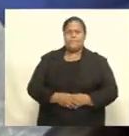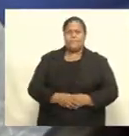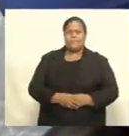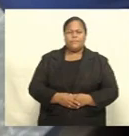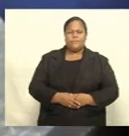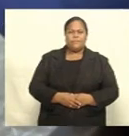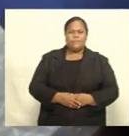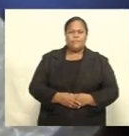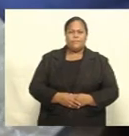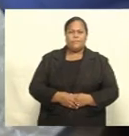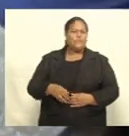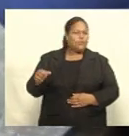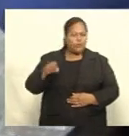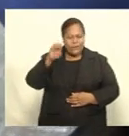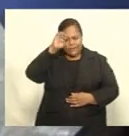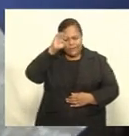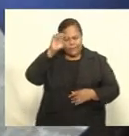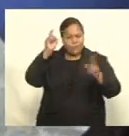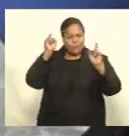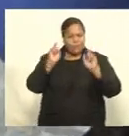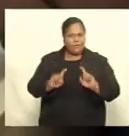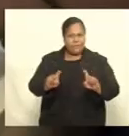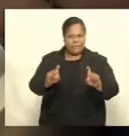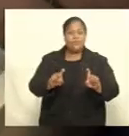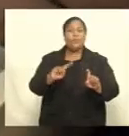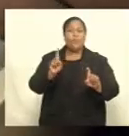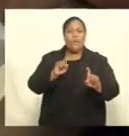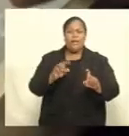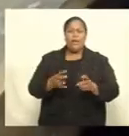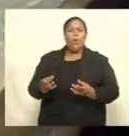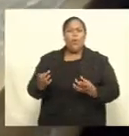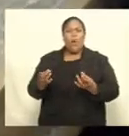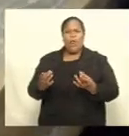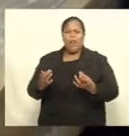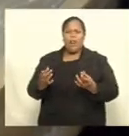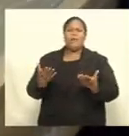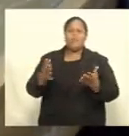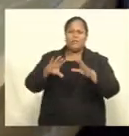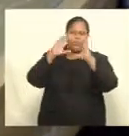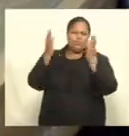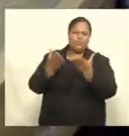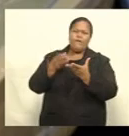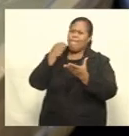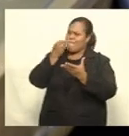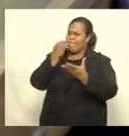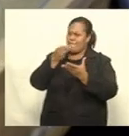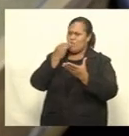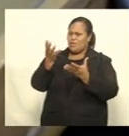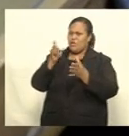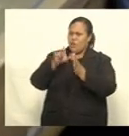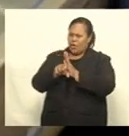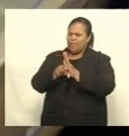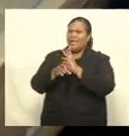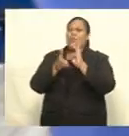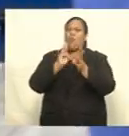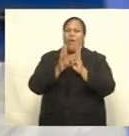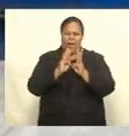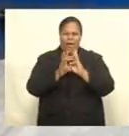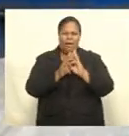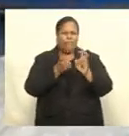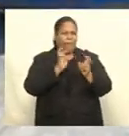expected to stem from increases in crude oil and global food prices, coupled with potential weather-related shocks. Ali